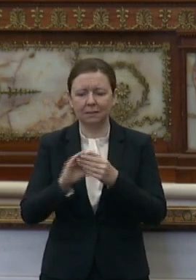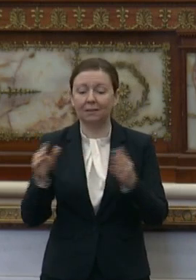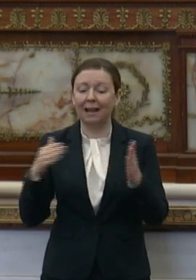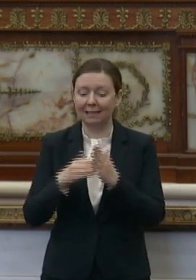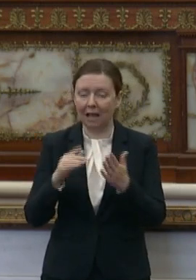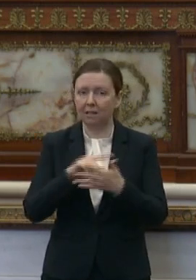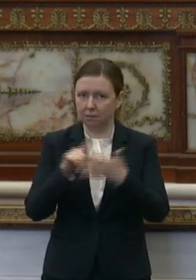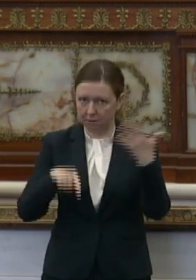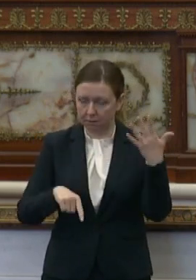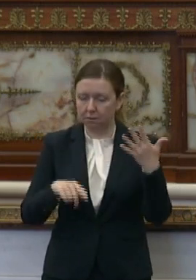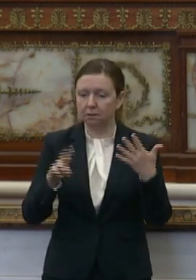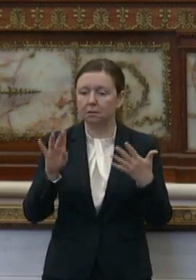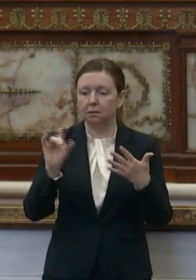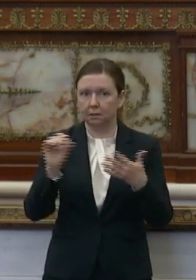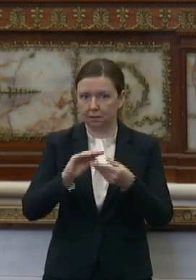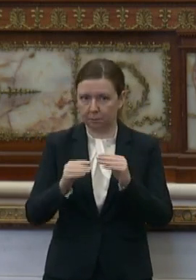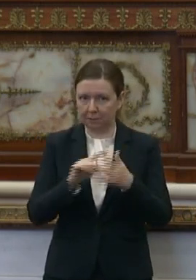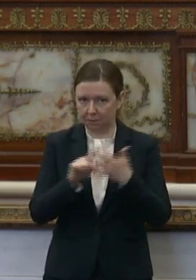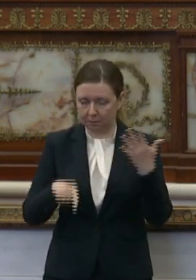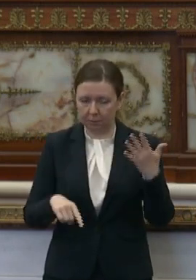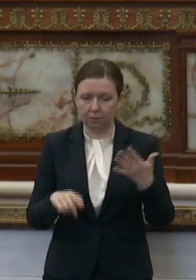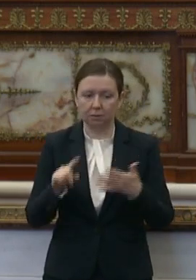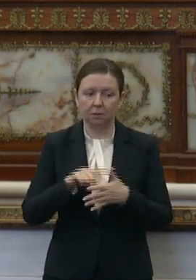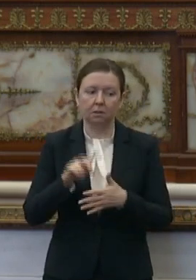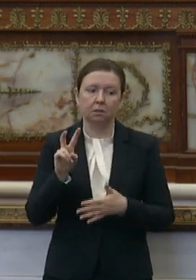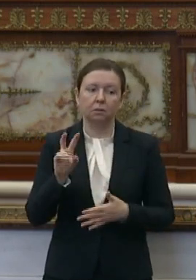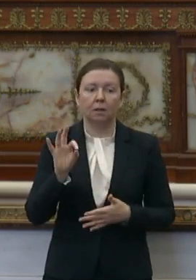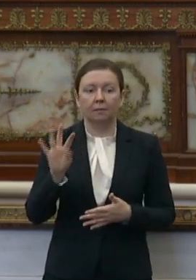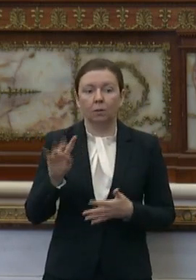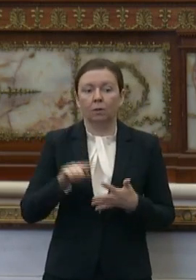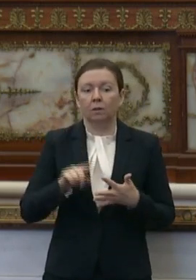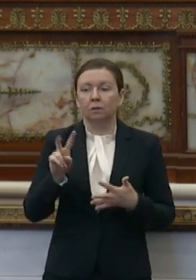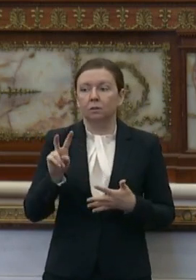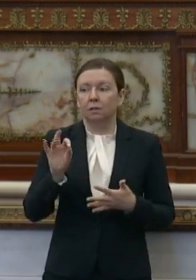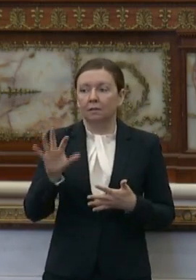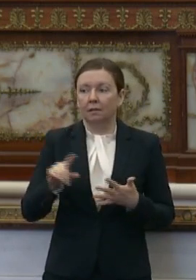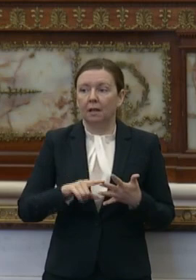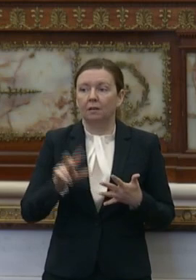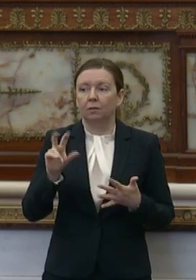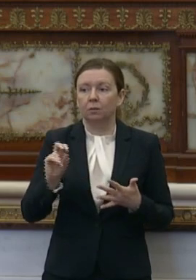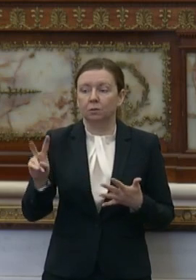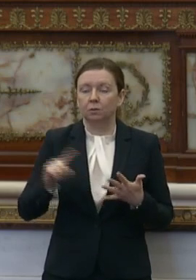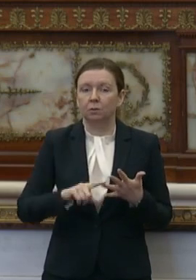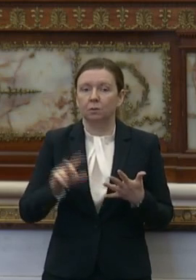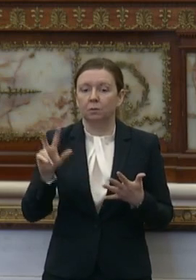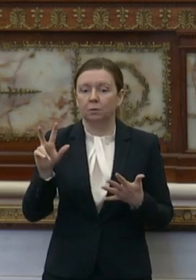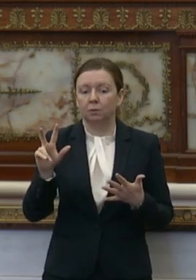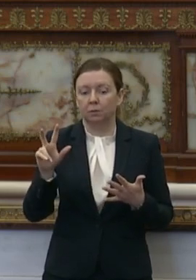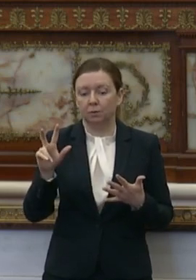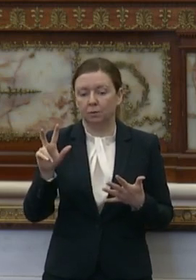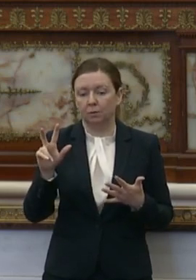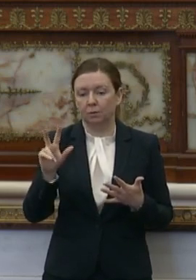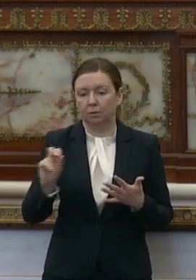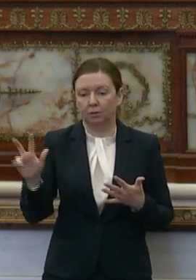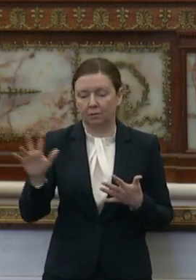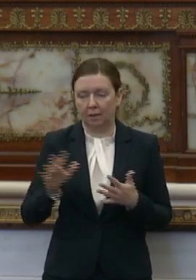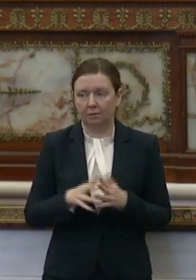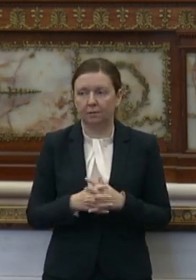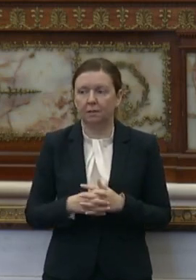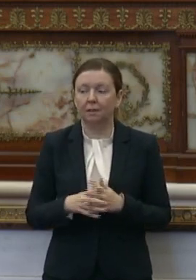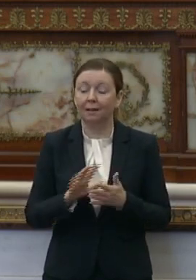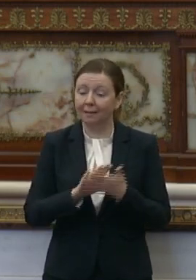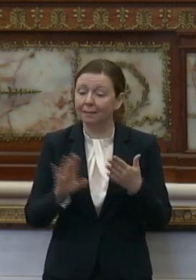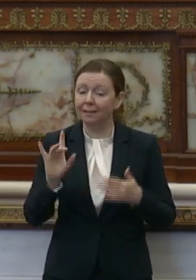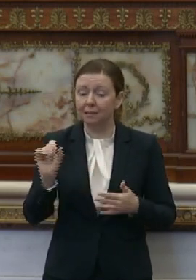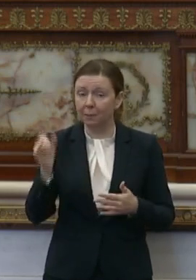Bill 200294, 200295, 200302, and 200305. If these